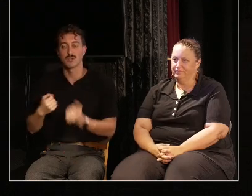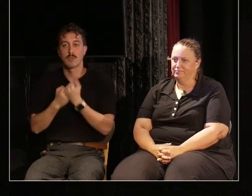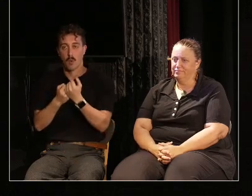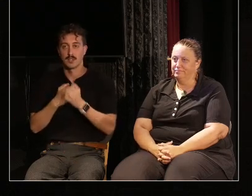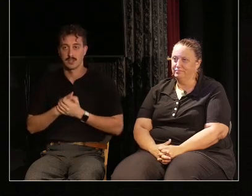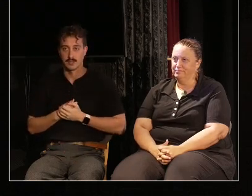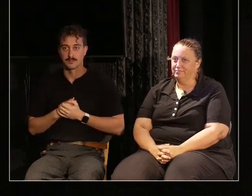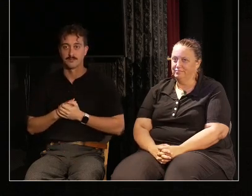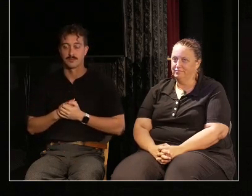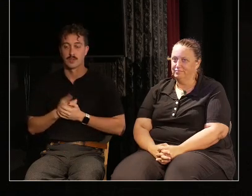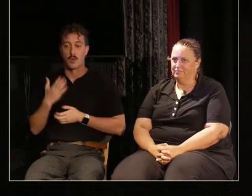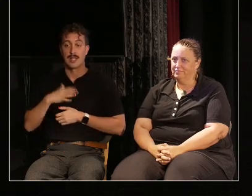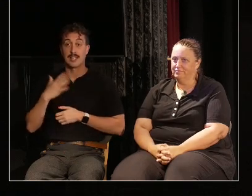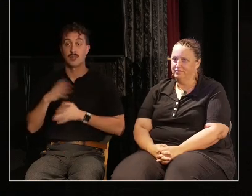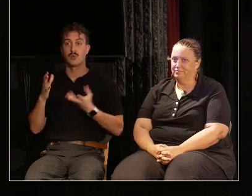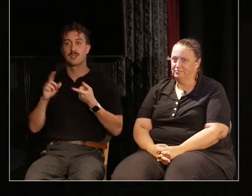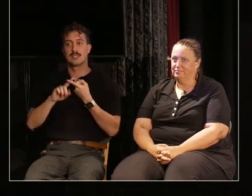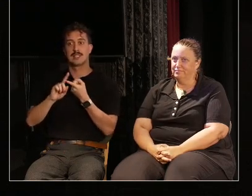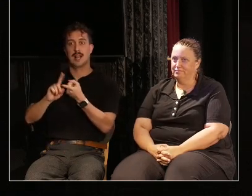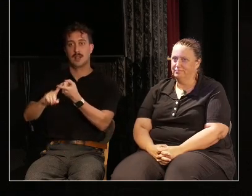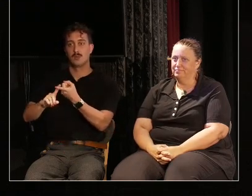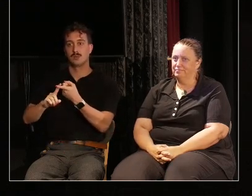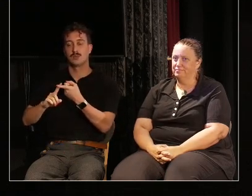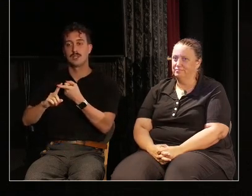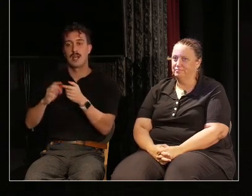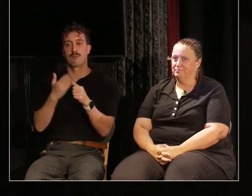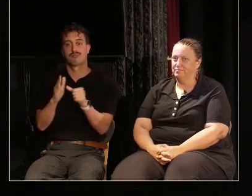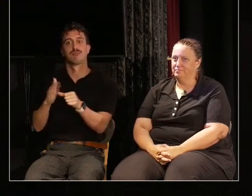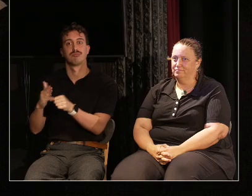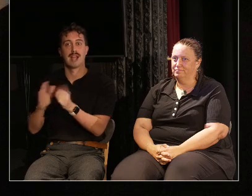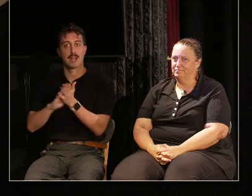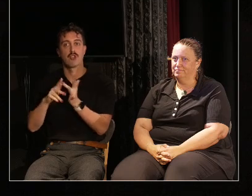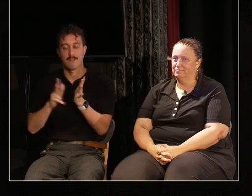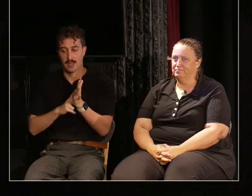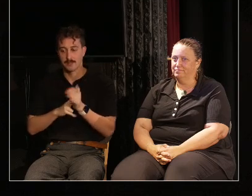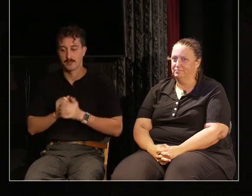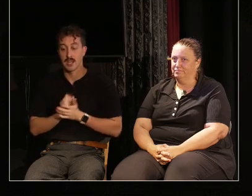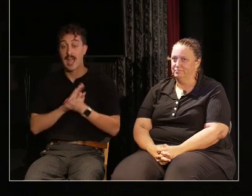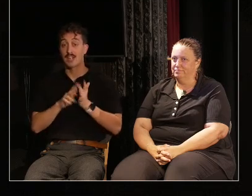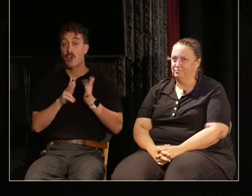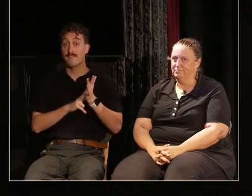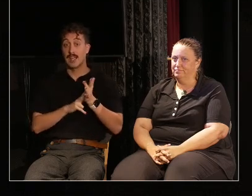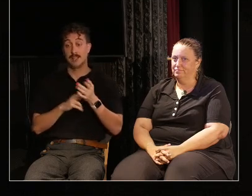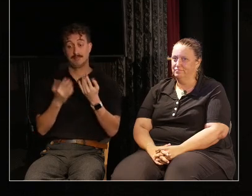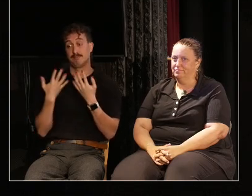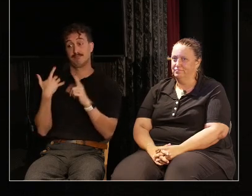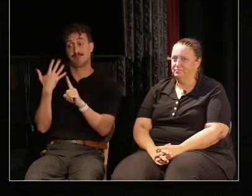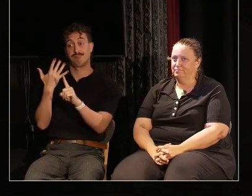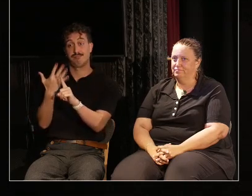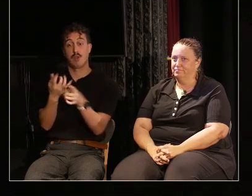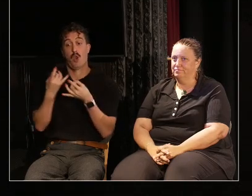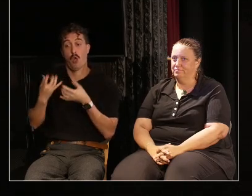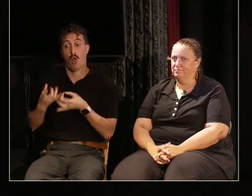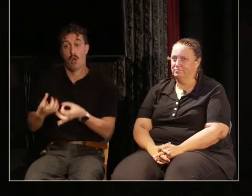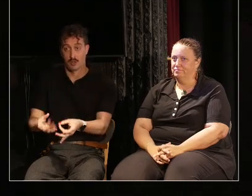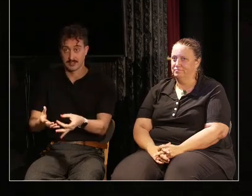remaining gaps in our HIV response. The HIV epidemic has taken too much from too many for too long now, and we have the hope of